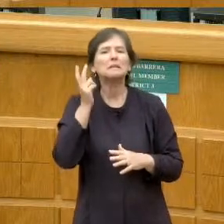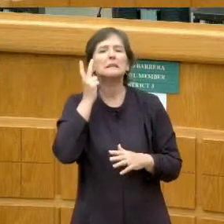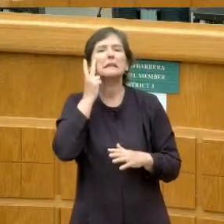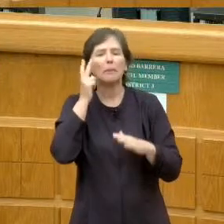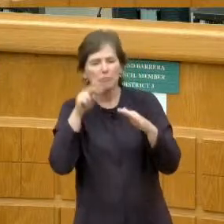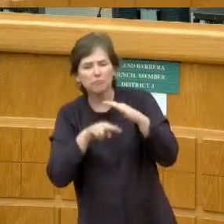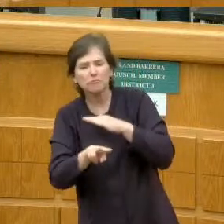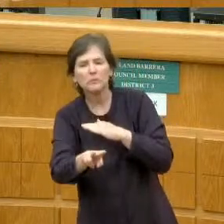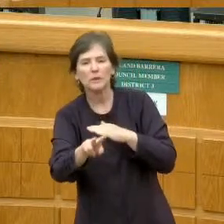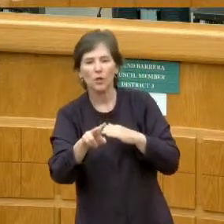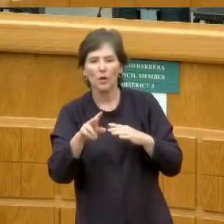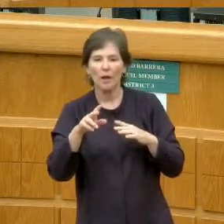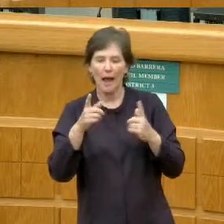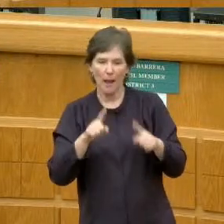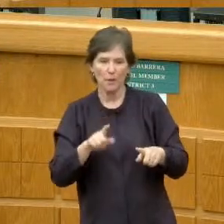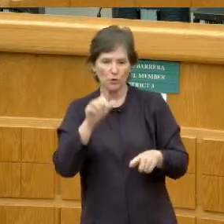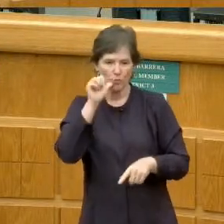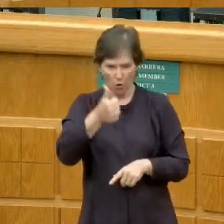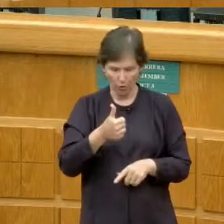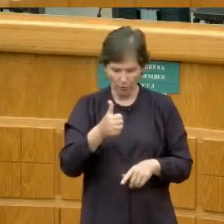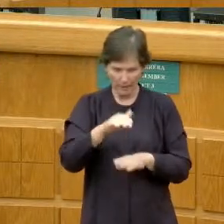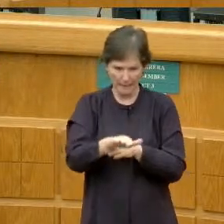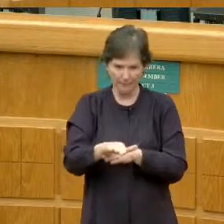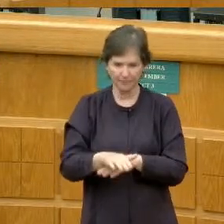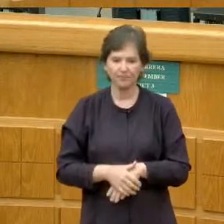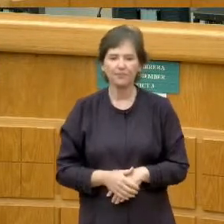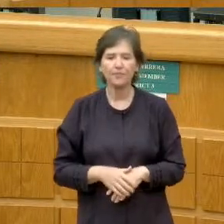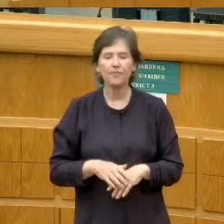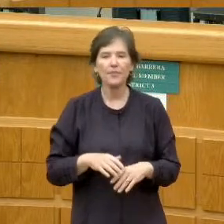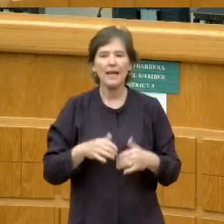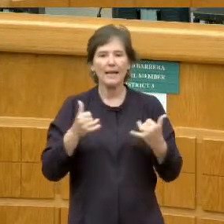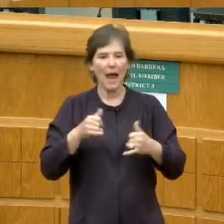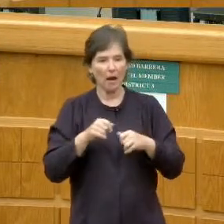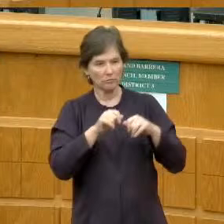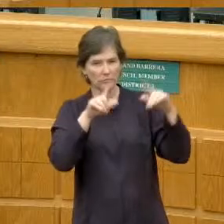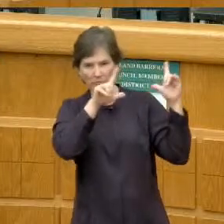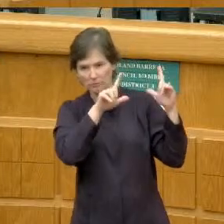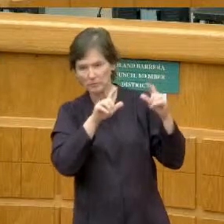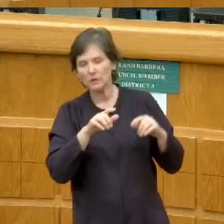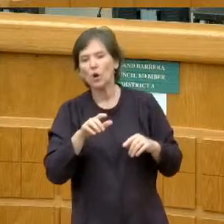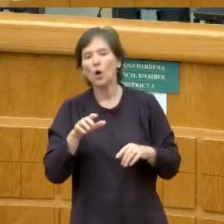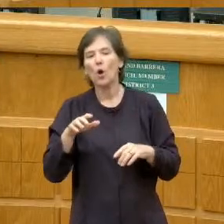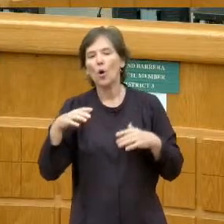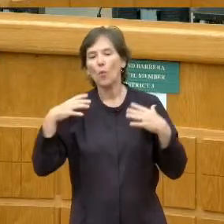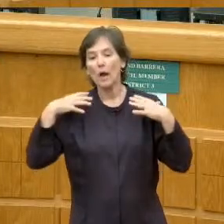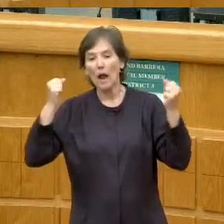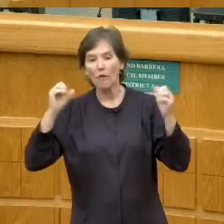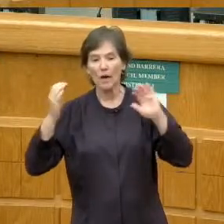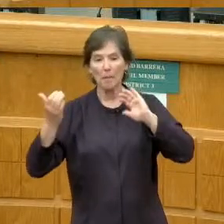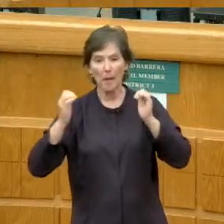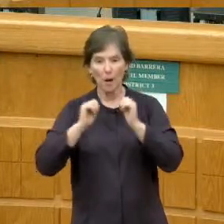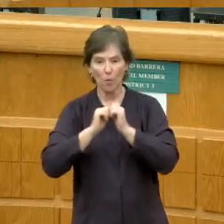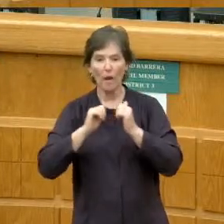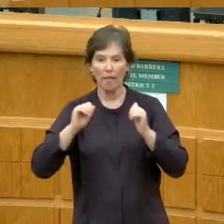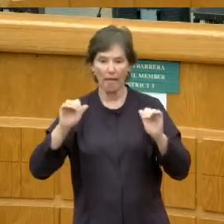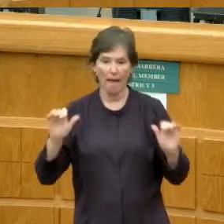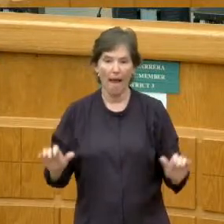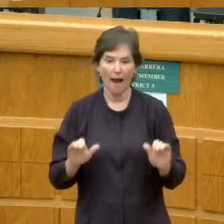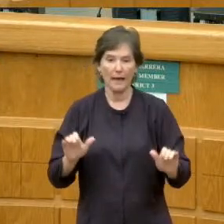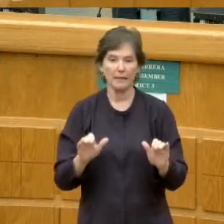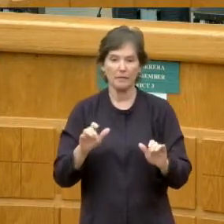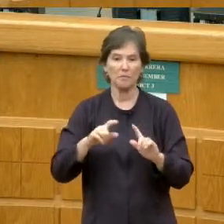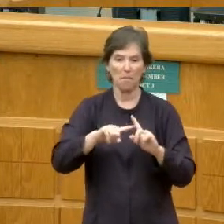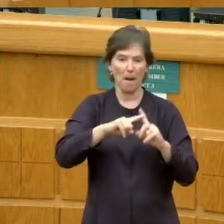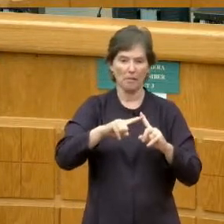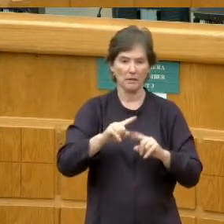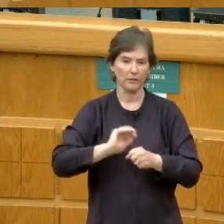there. Let's look at the next chart, which is the recovery versus active cases. We're doing better here as